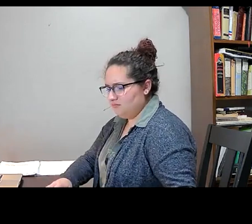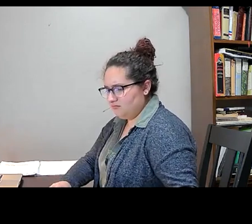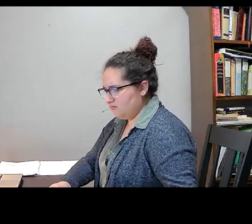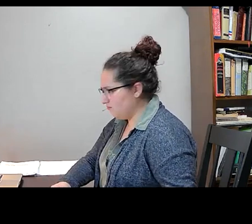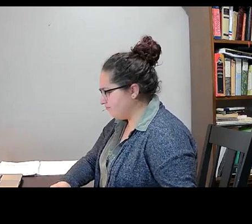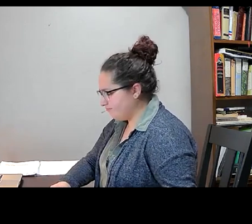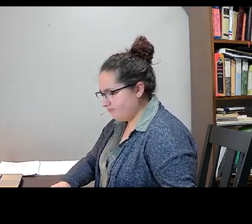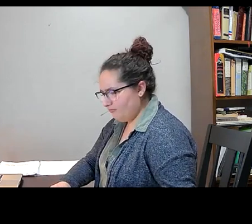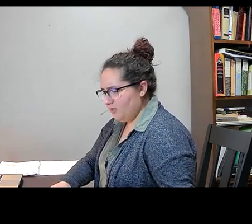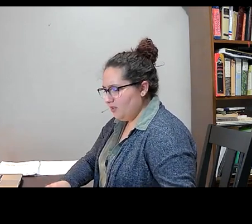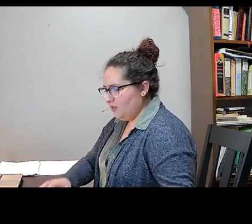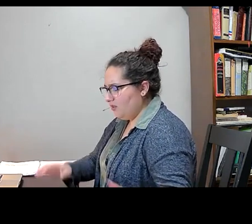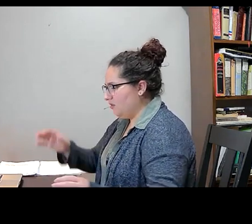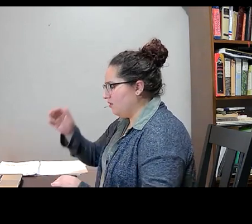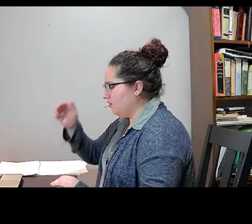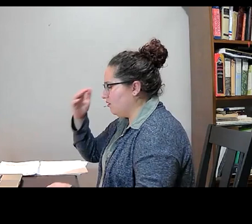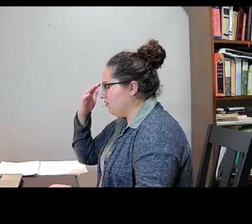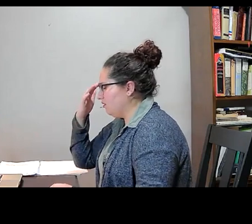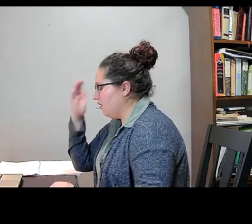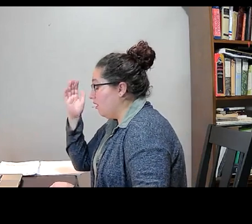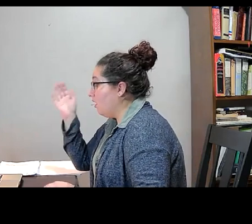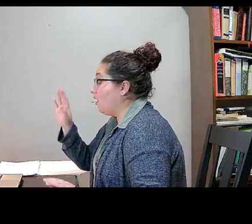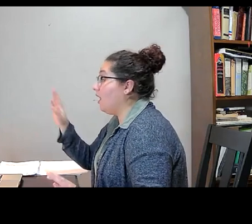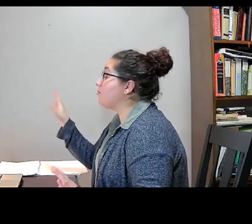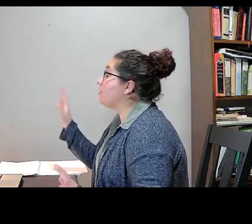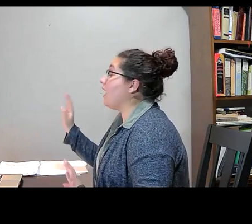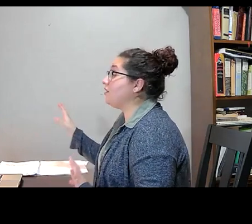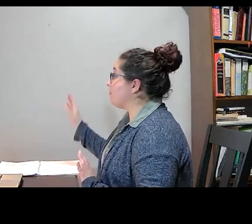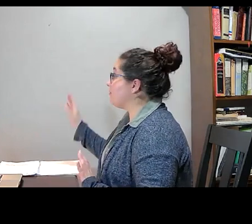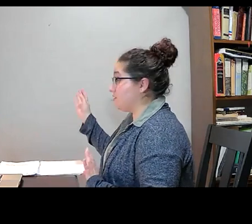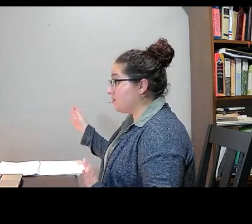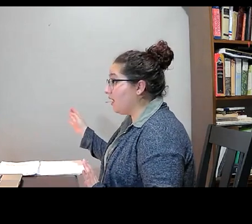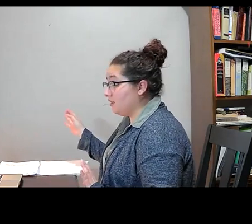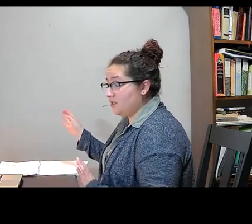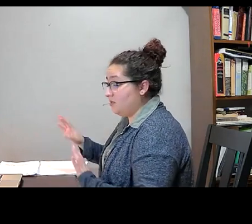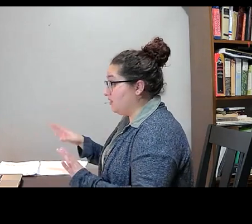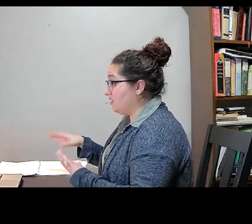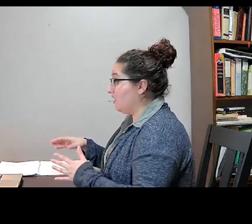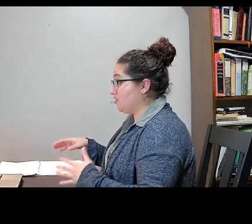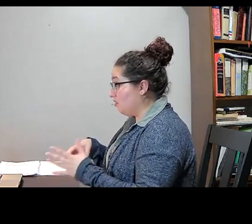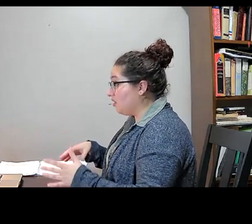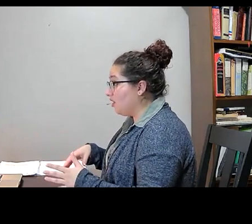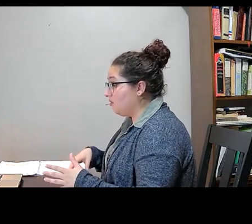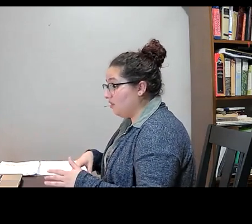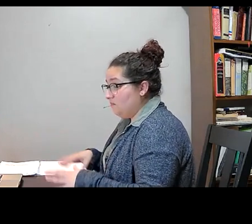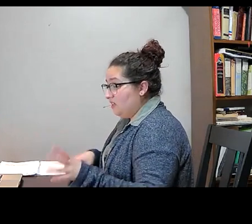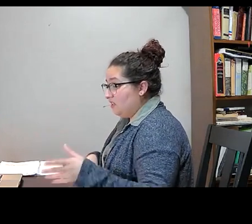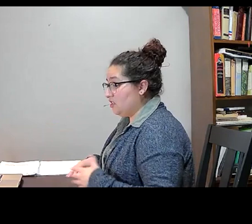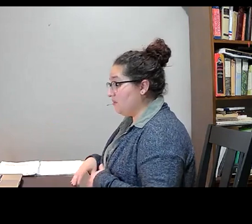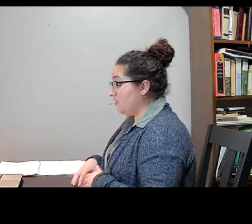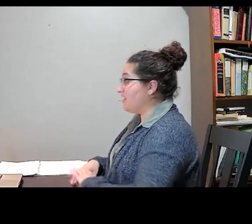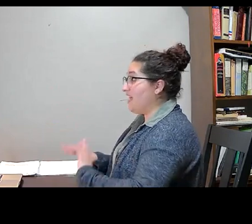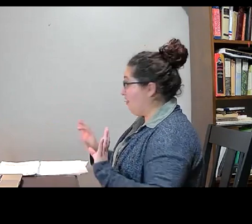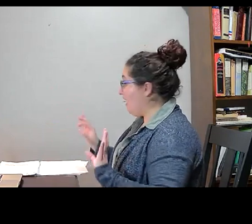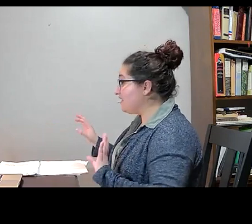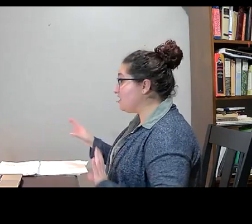side. No severance. I'm glad Grandma Sue's not here to see we'd let Joe go. She would